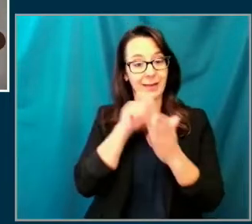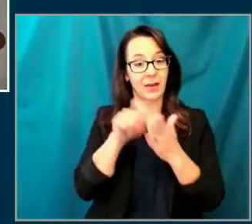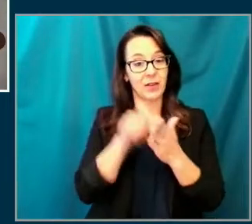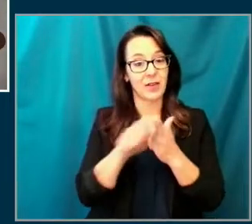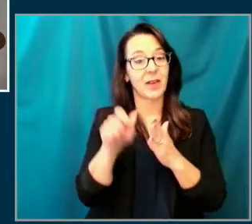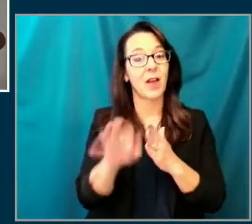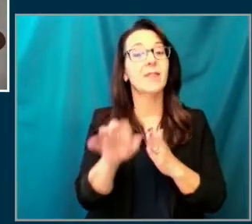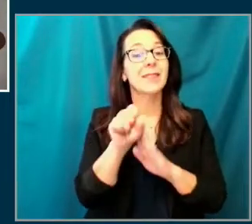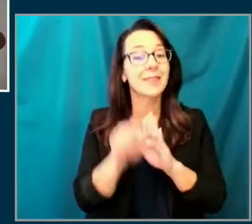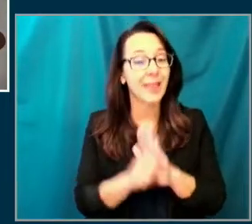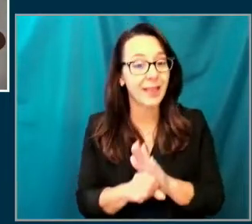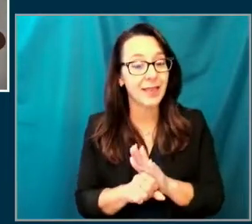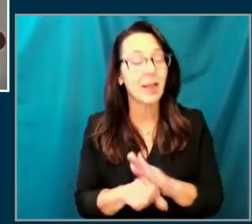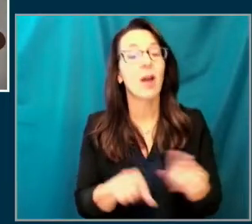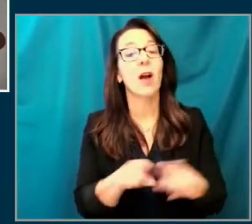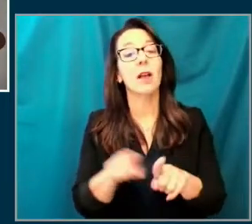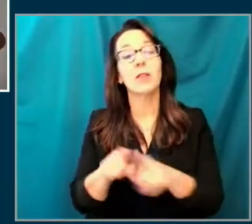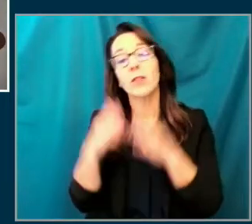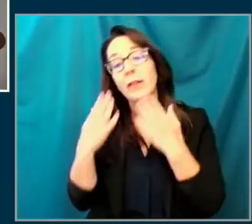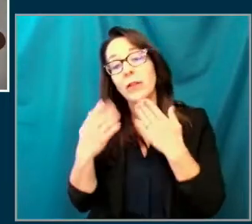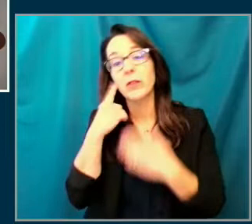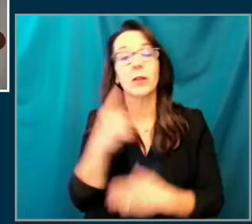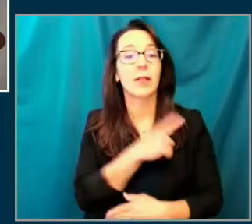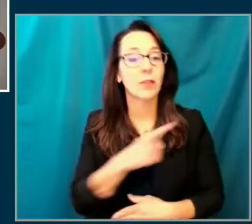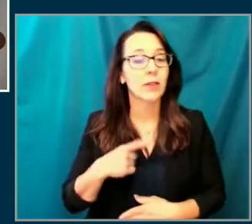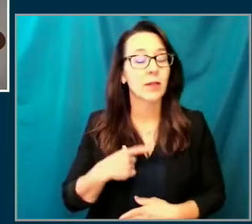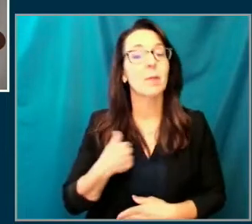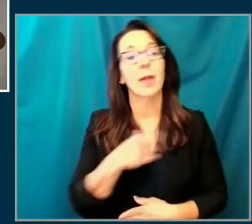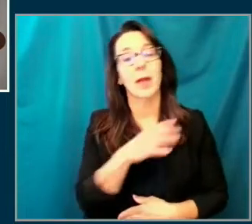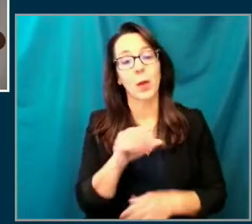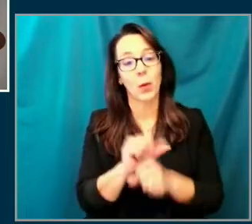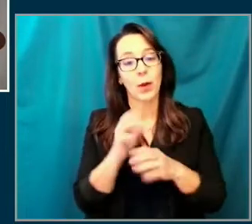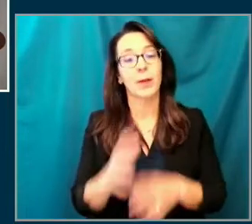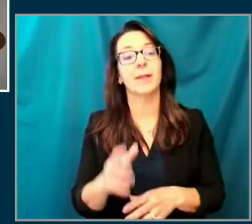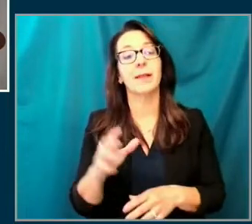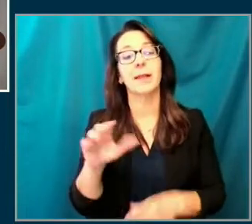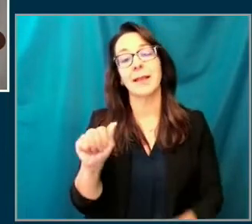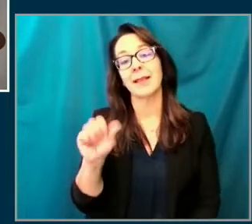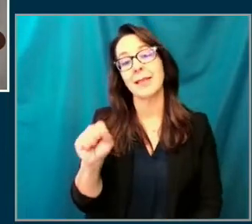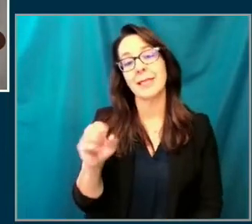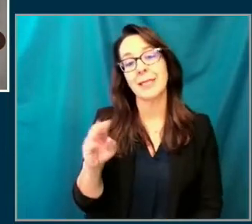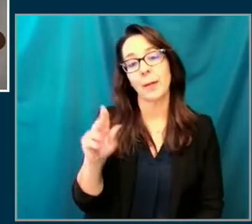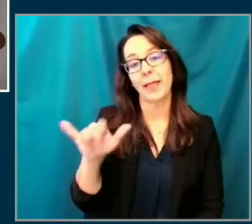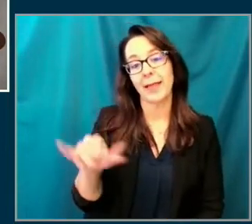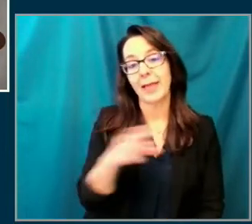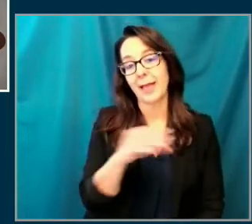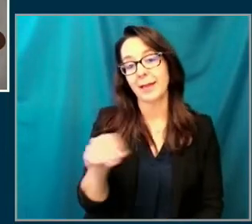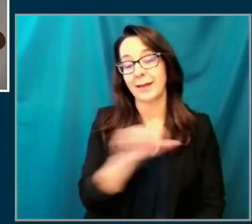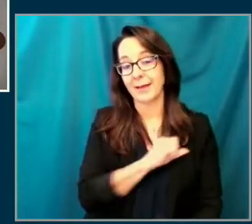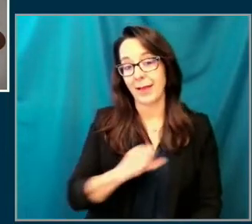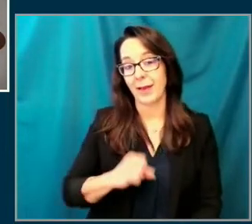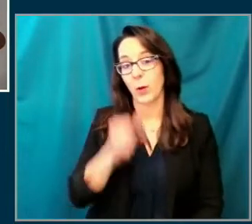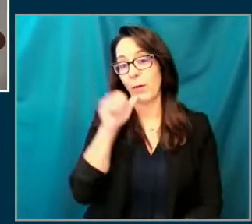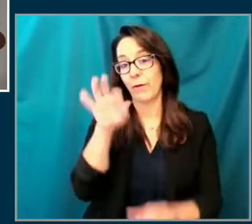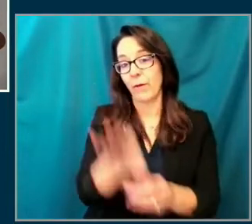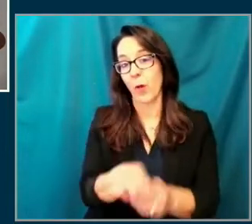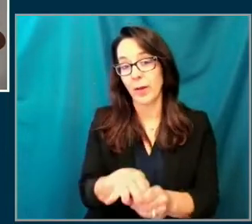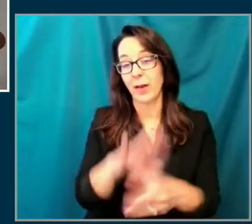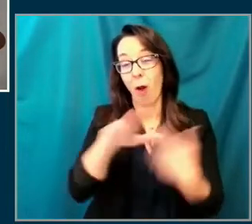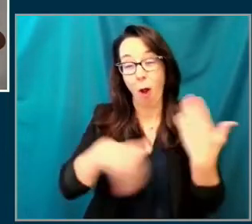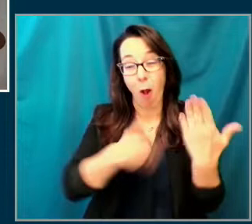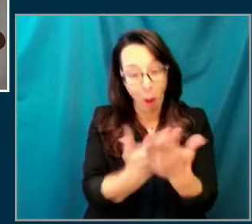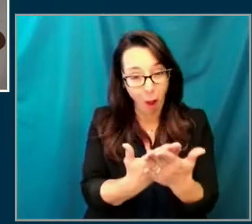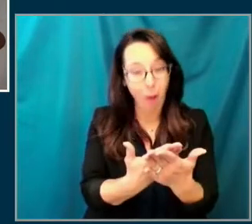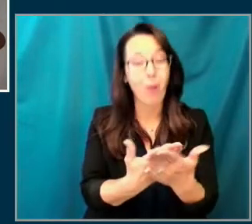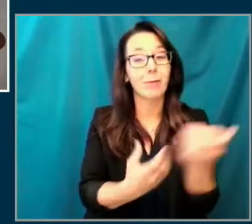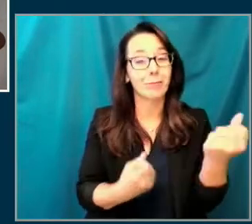grateful to the legislature, my colleagues in the Assembly and the Senate, who voted unanimously to approve me as Secretary of State. And I can tell